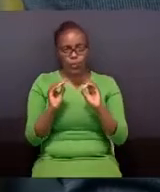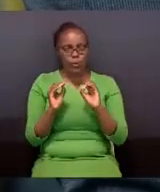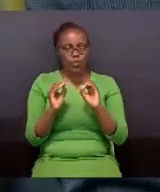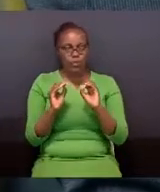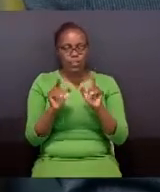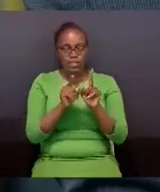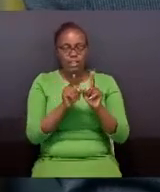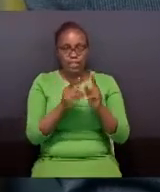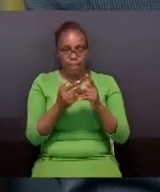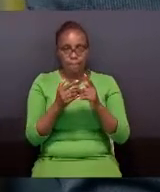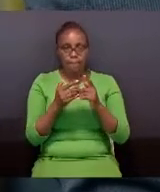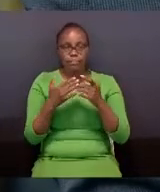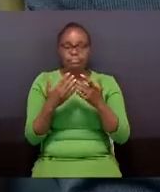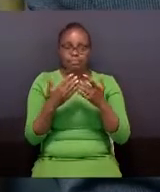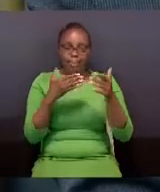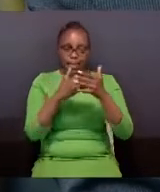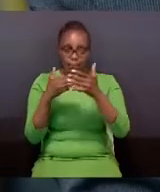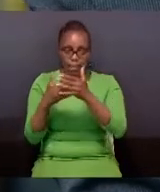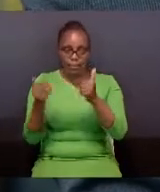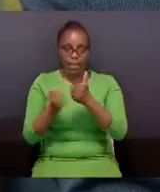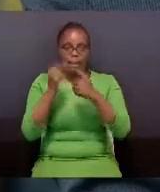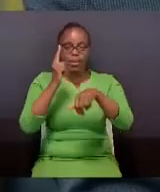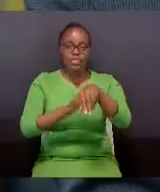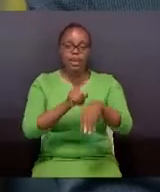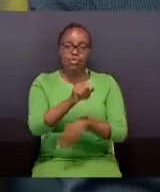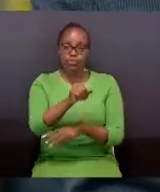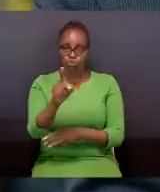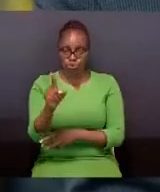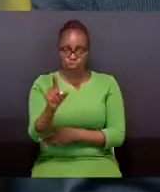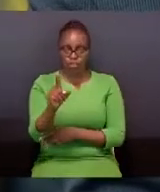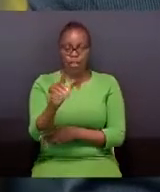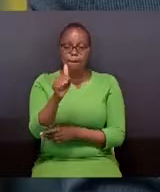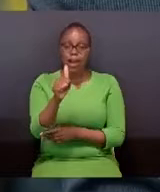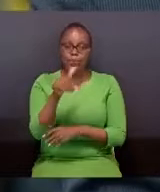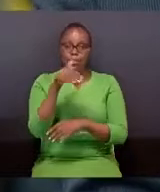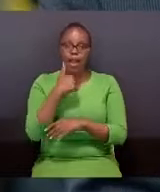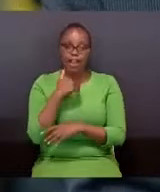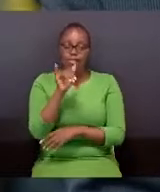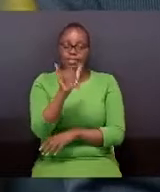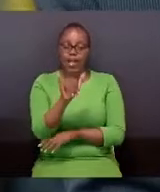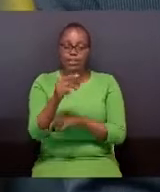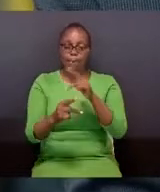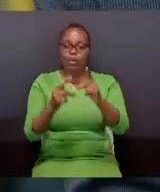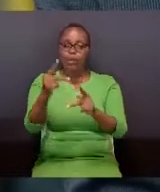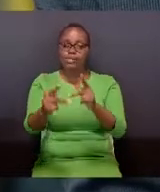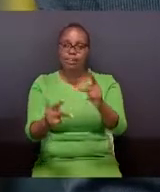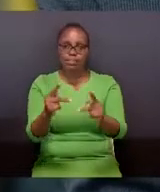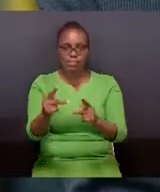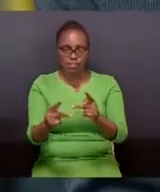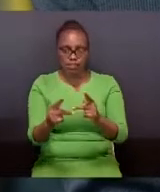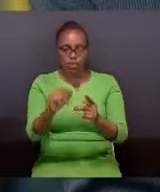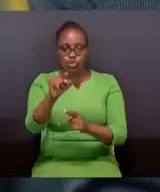The impediment comes when you have not been having this process